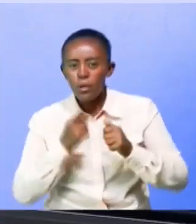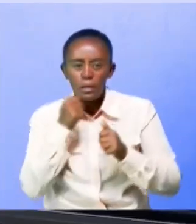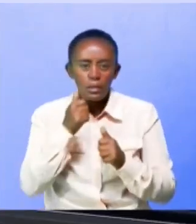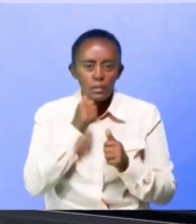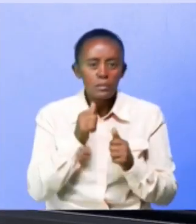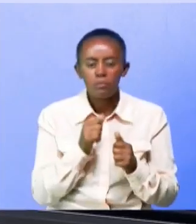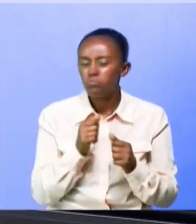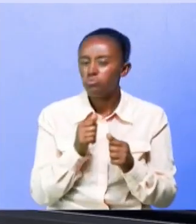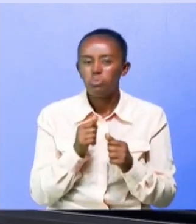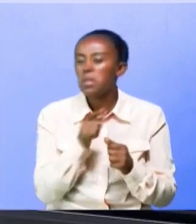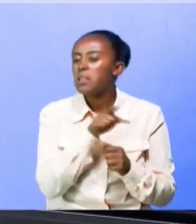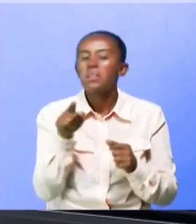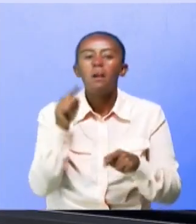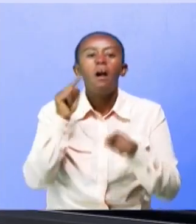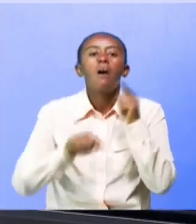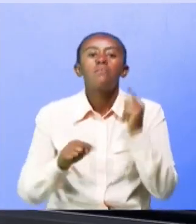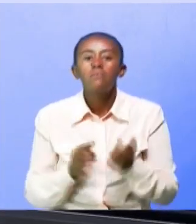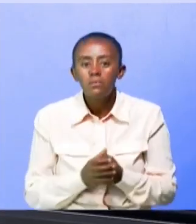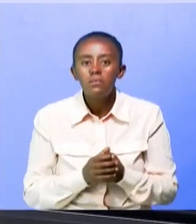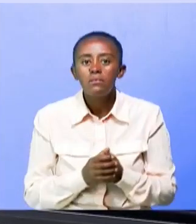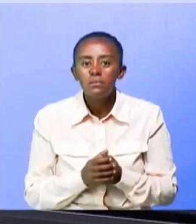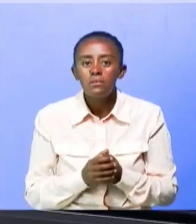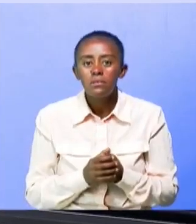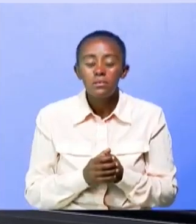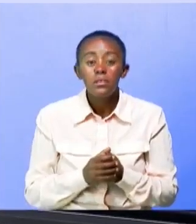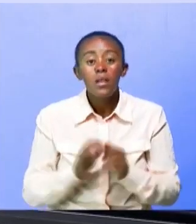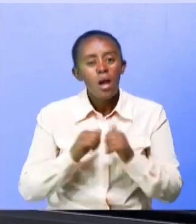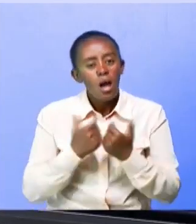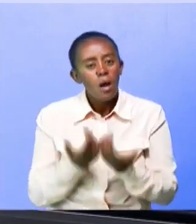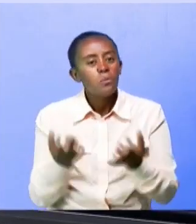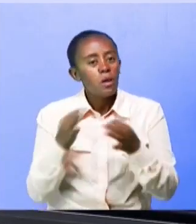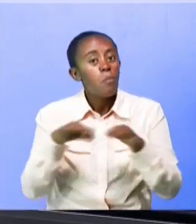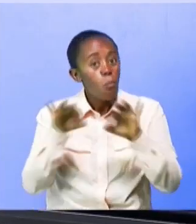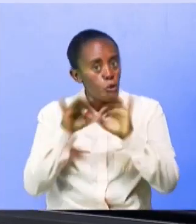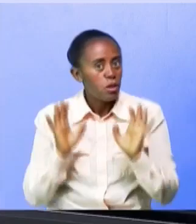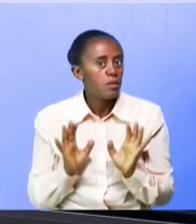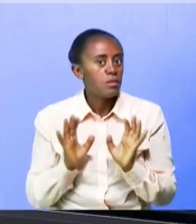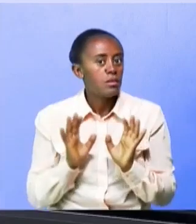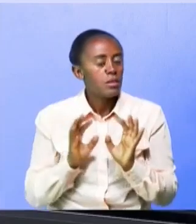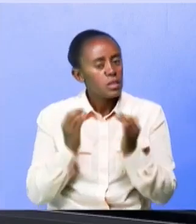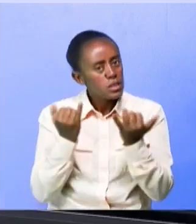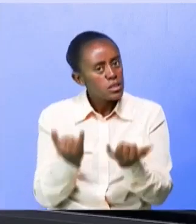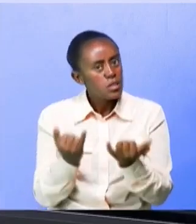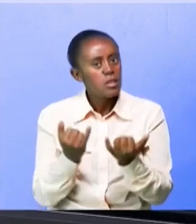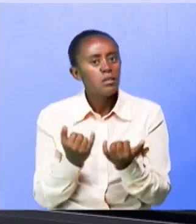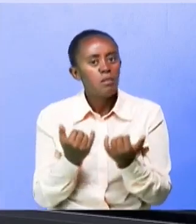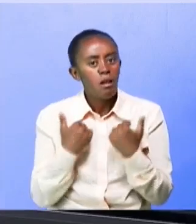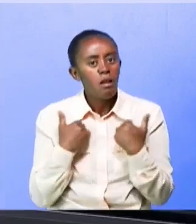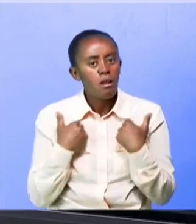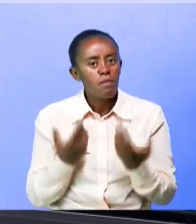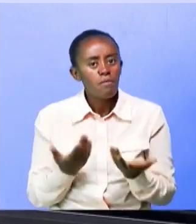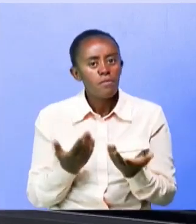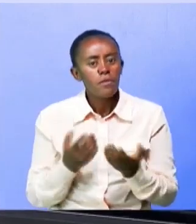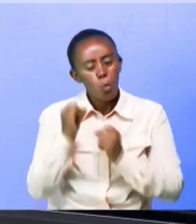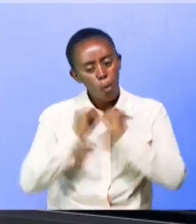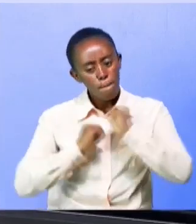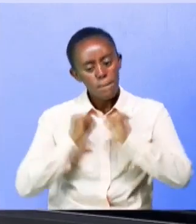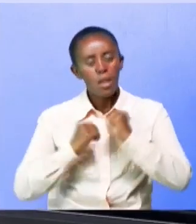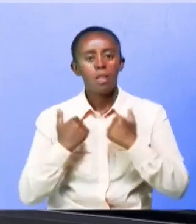No, we can't. That is why. How they are important. Still now they are leaders. Still now they are